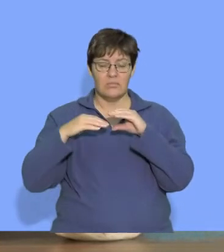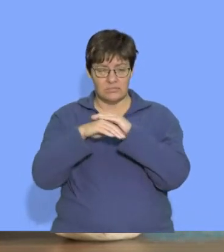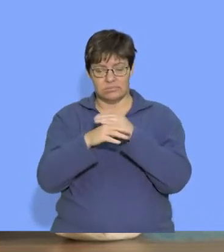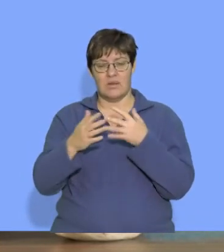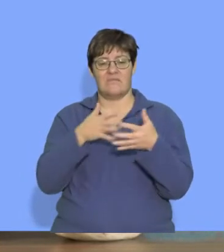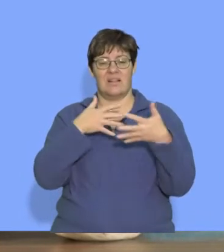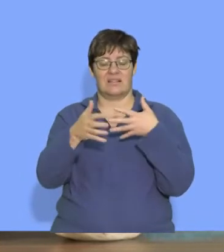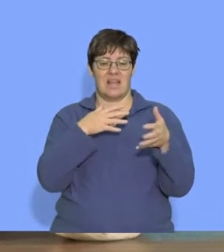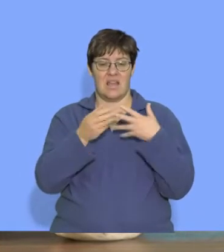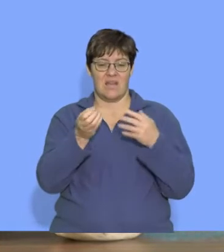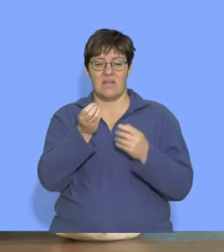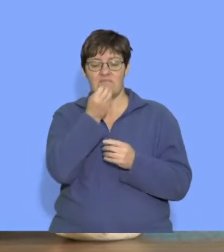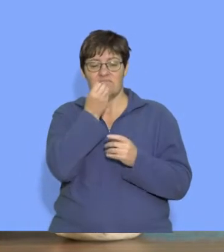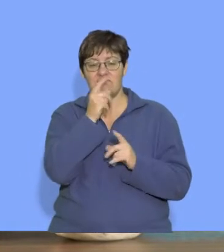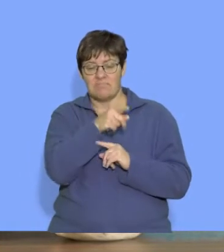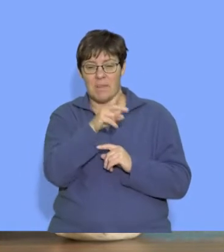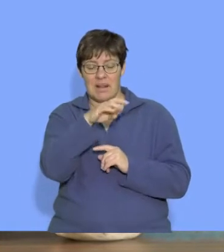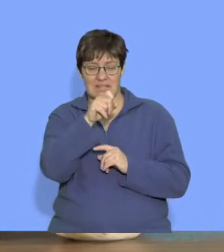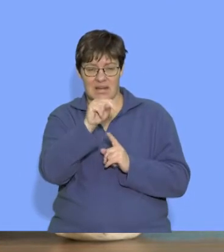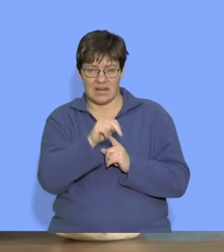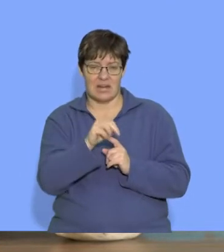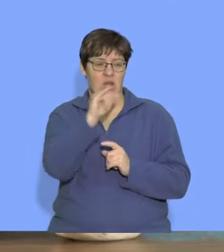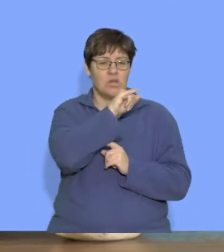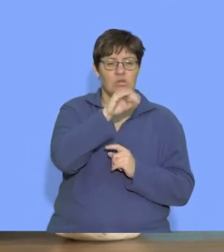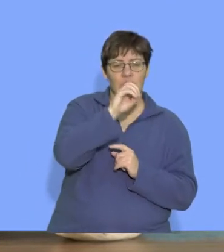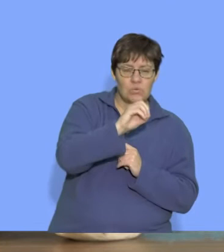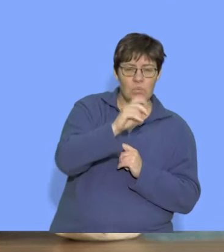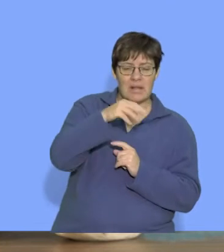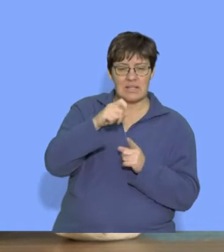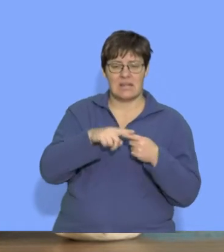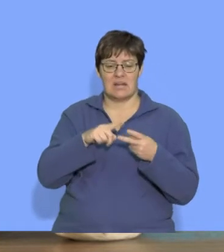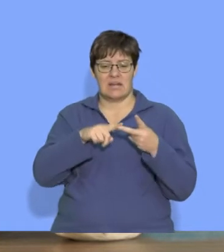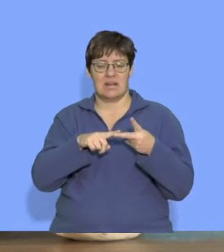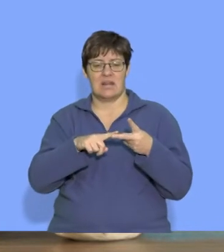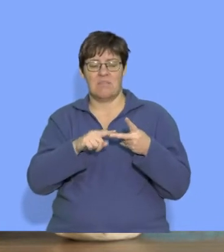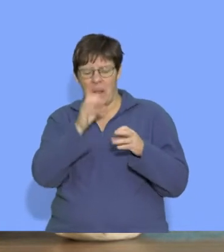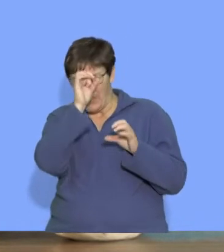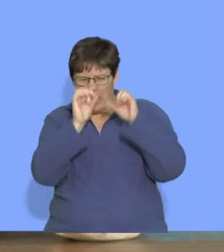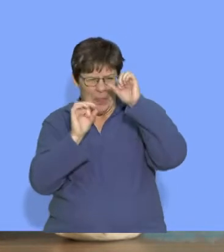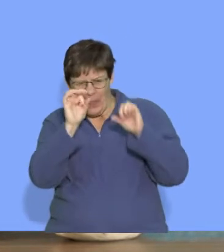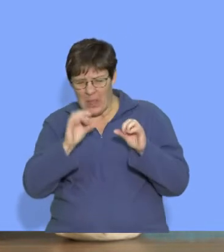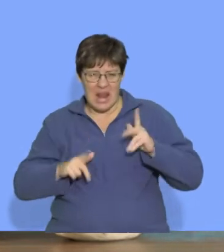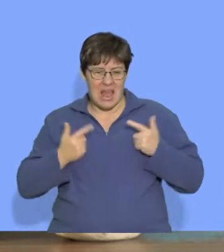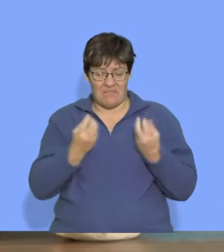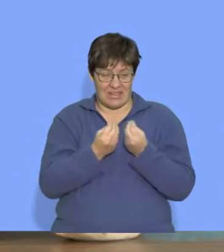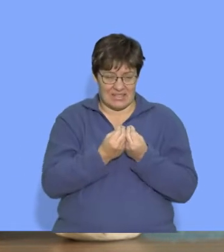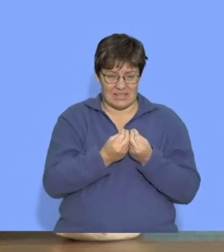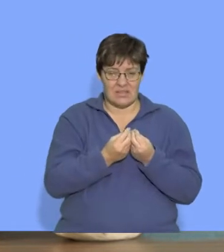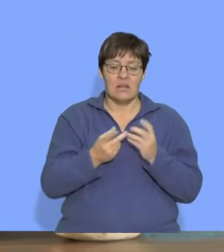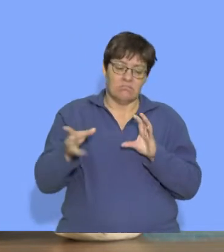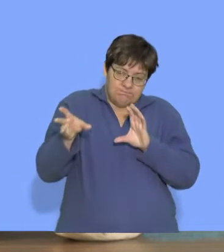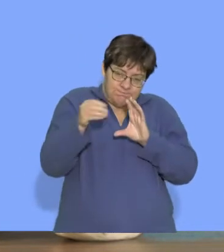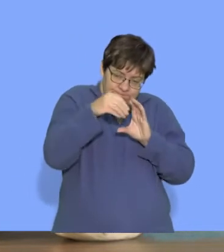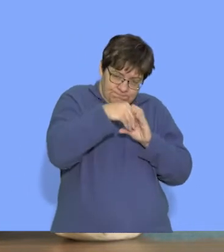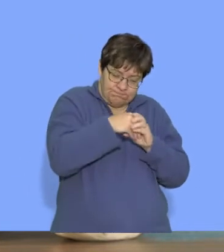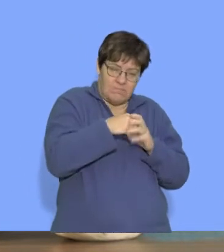it filters out lots of the nutrients, the plankton, the zooplankton and the phytoplankton, so microscopic life forms. And those